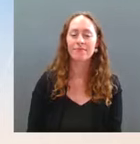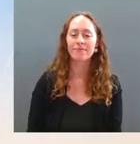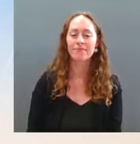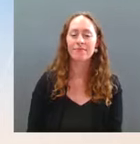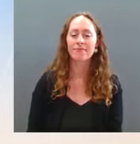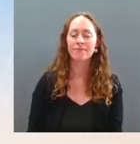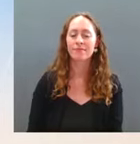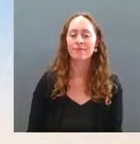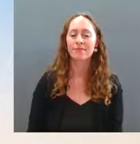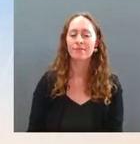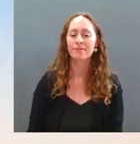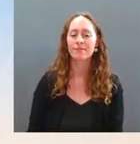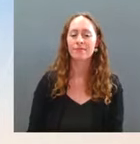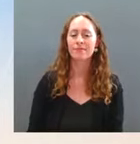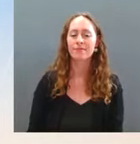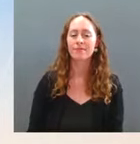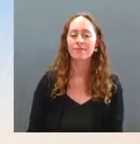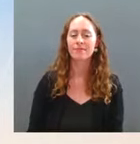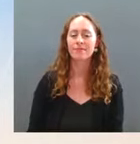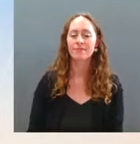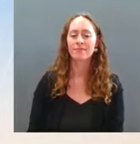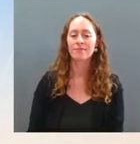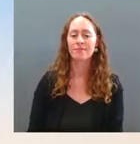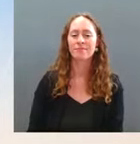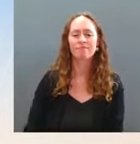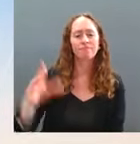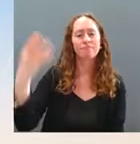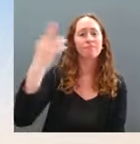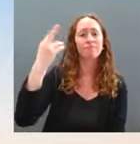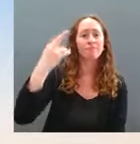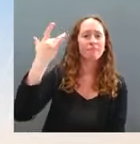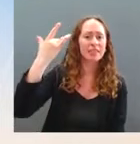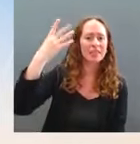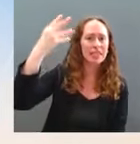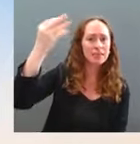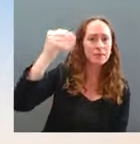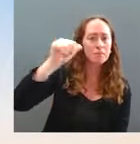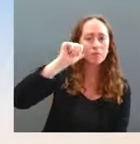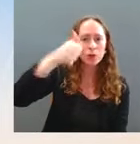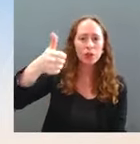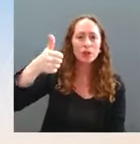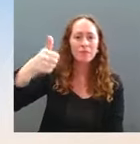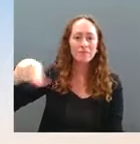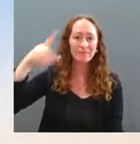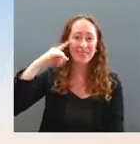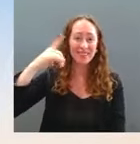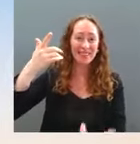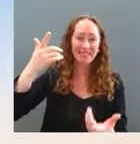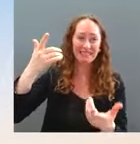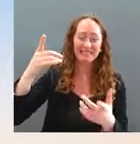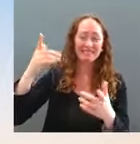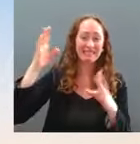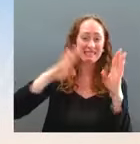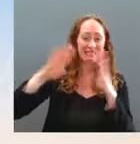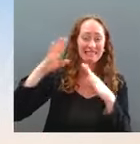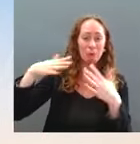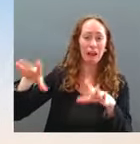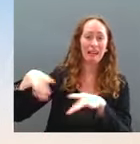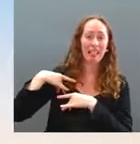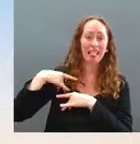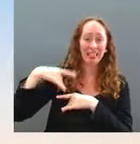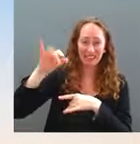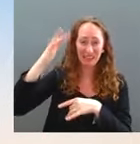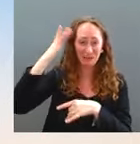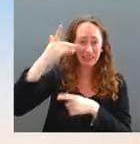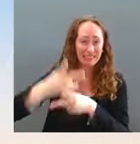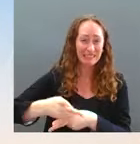training today? It's supposed to be a beautiful day. That is a big factor. Is it fair to think COVID risk was part of the calculus in deciding how to mark this